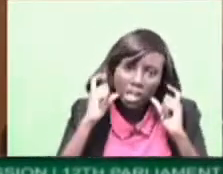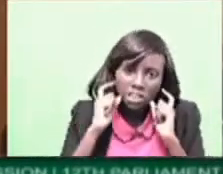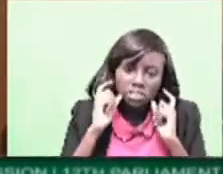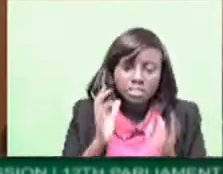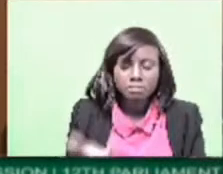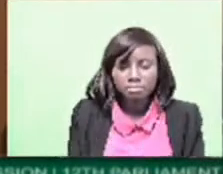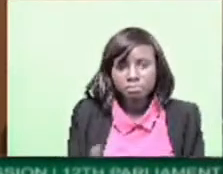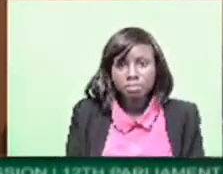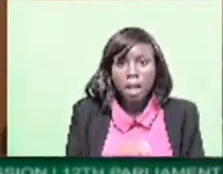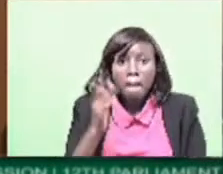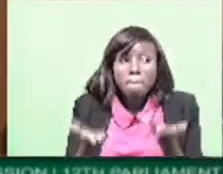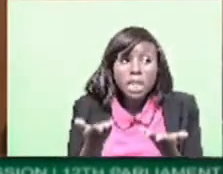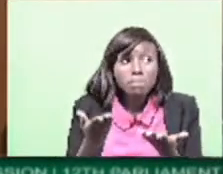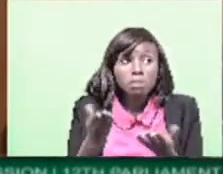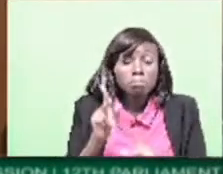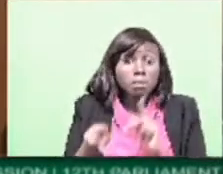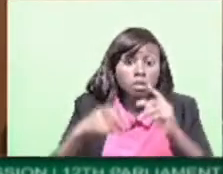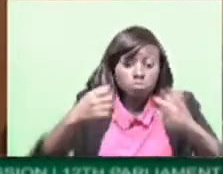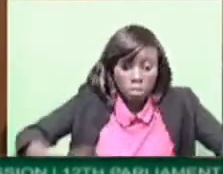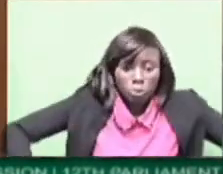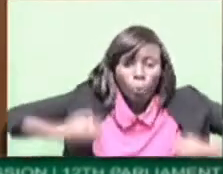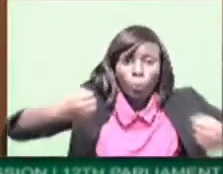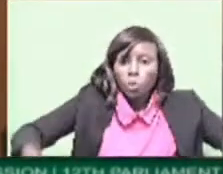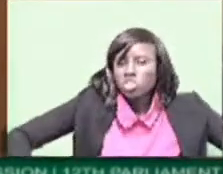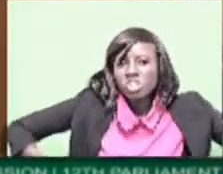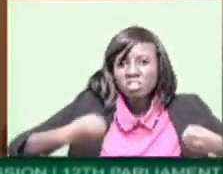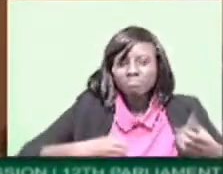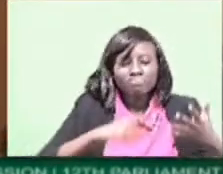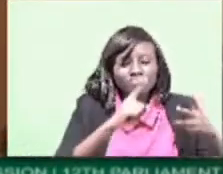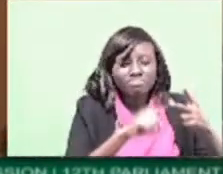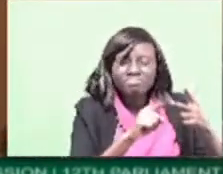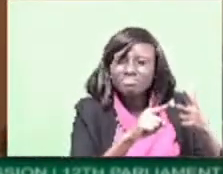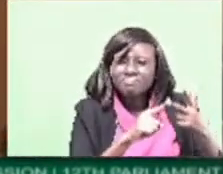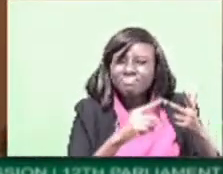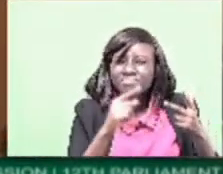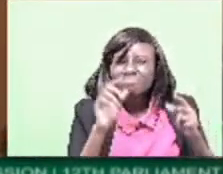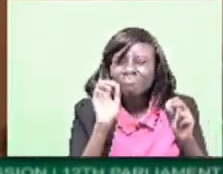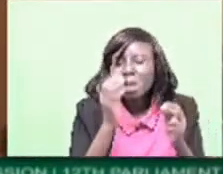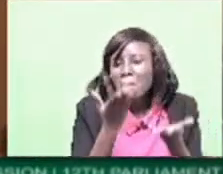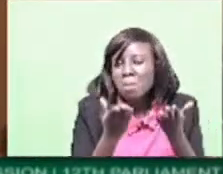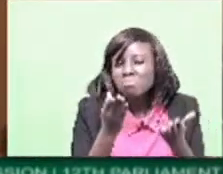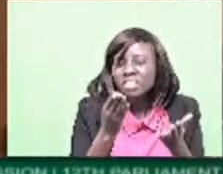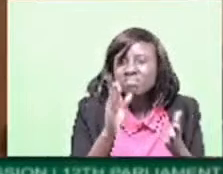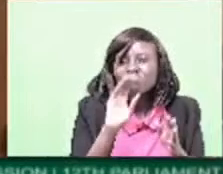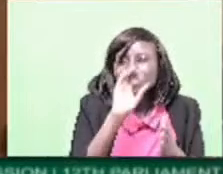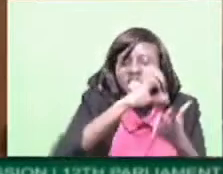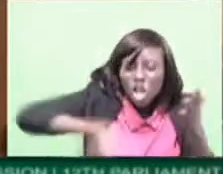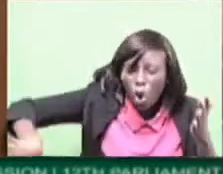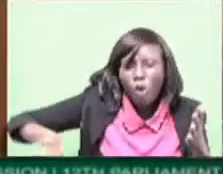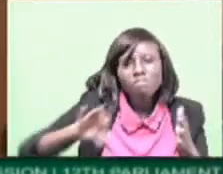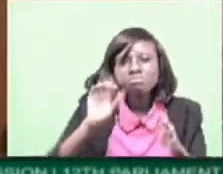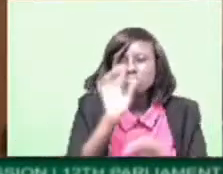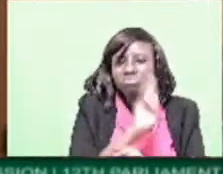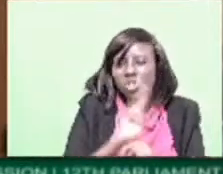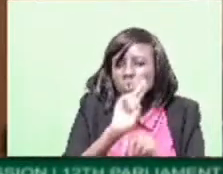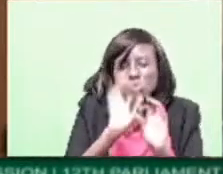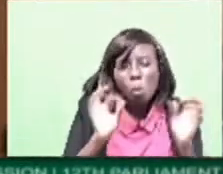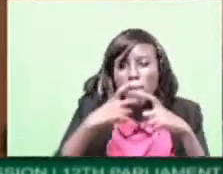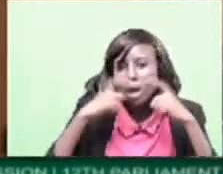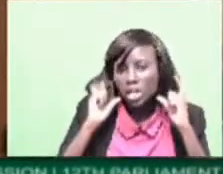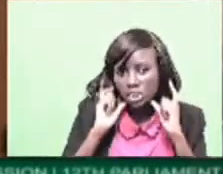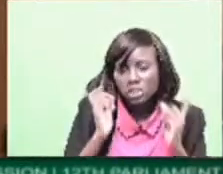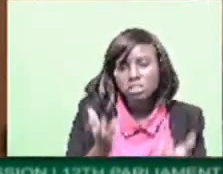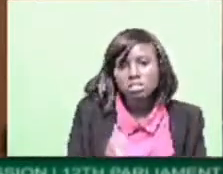are wheelchair bound and so on. Madam Speaker, there is an article that I encountered published on the 10th of